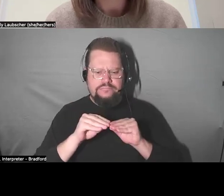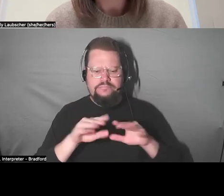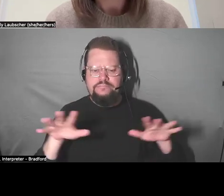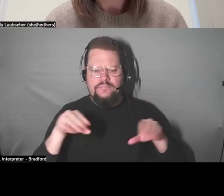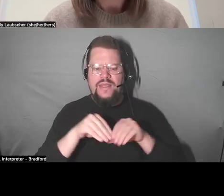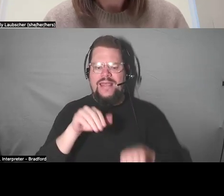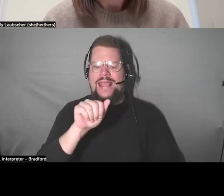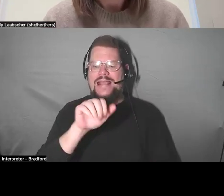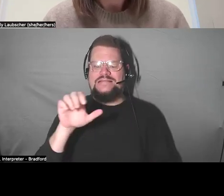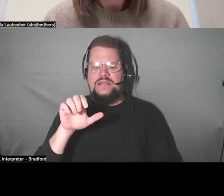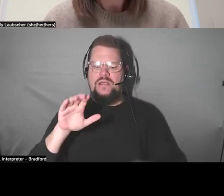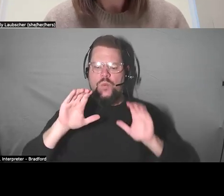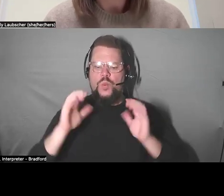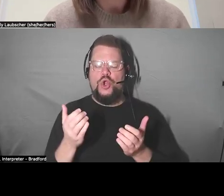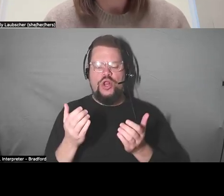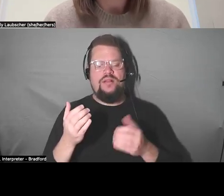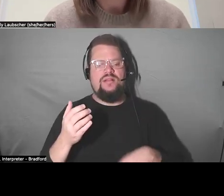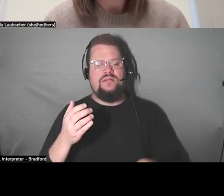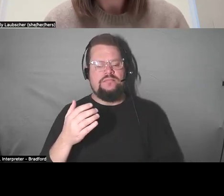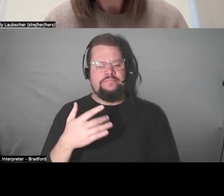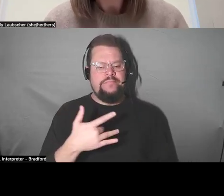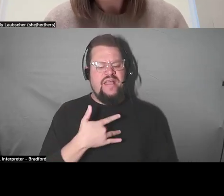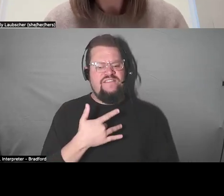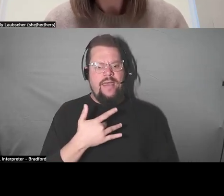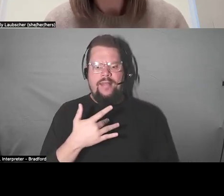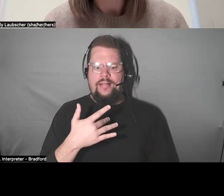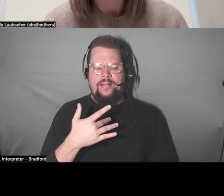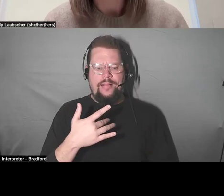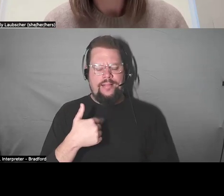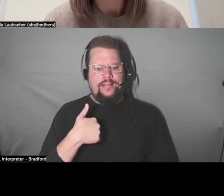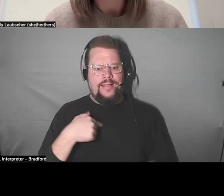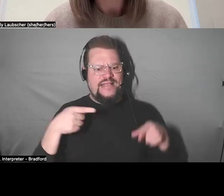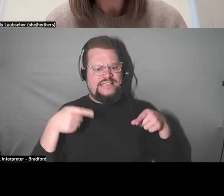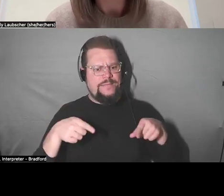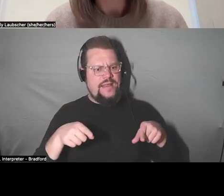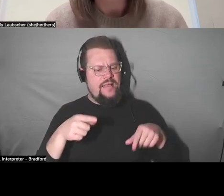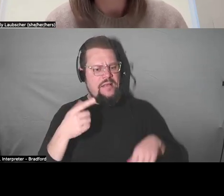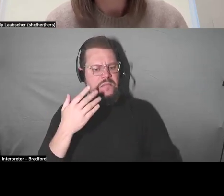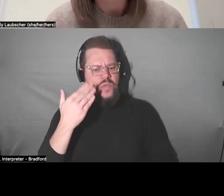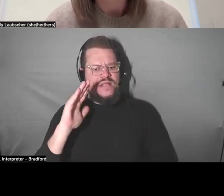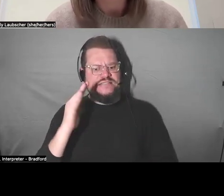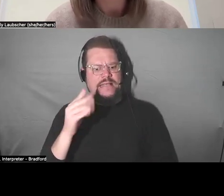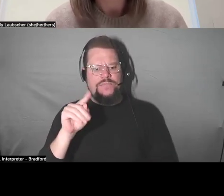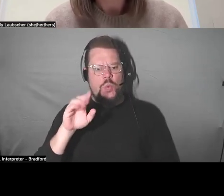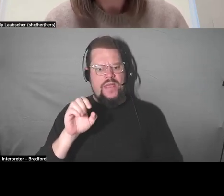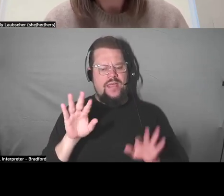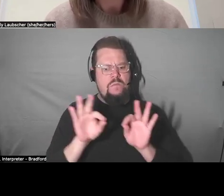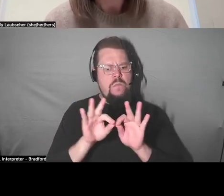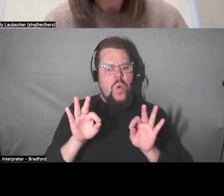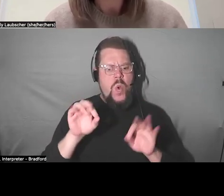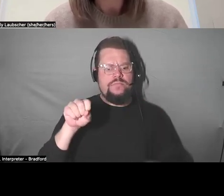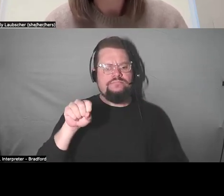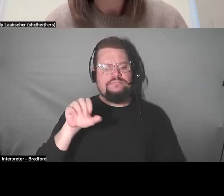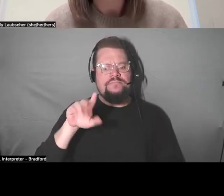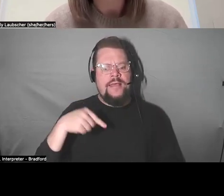world. And I actually felt very intimidated by it because it seemed to be really important. But